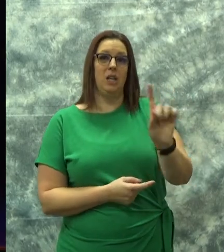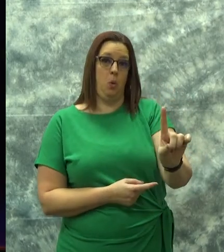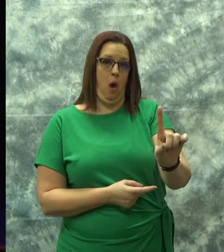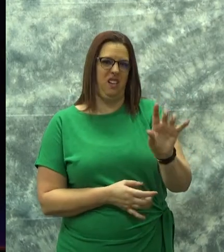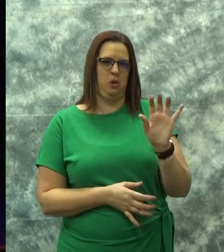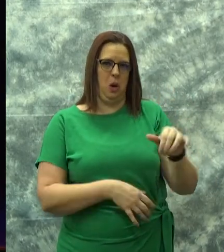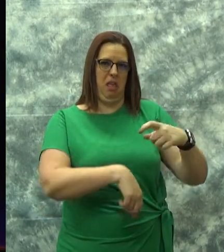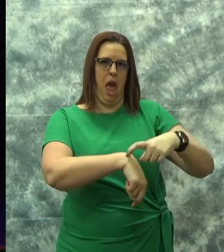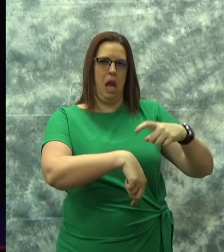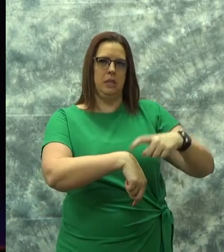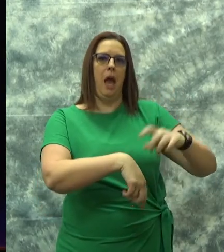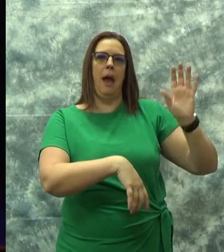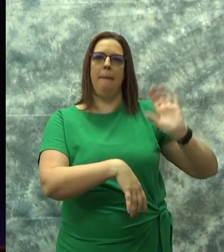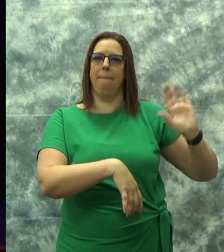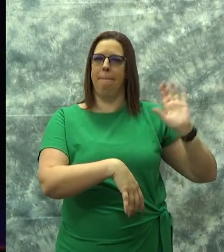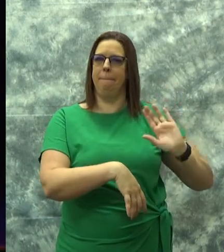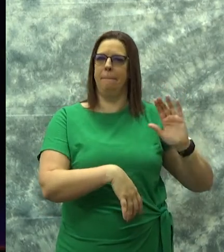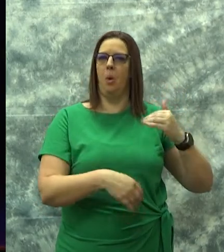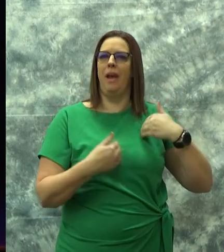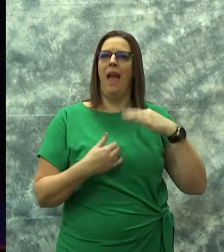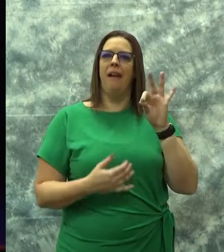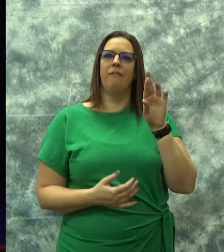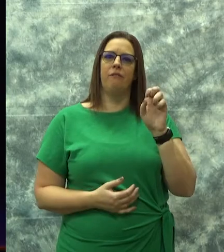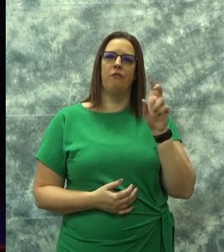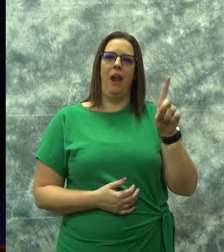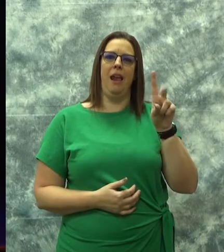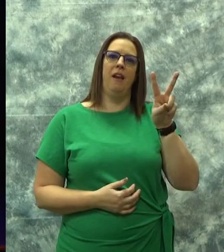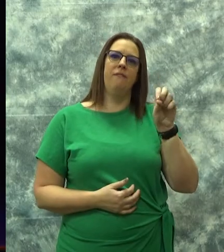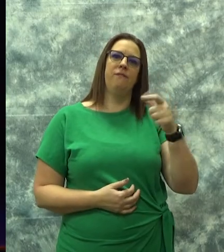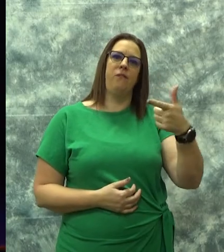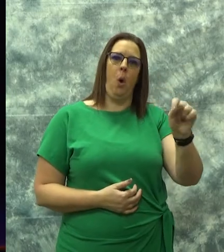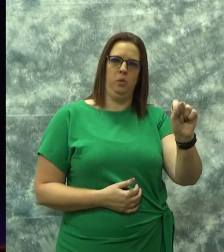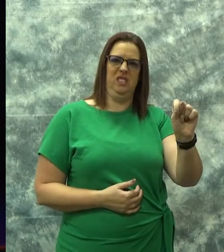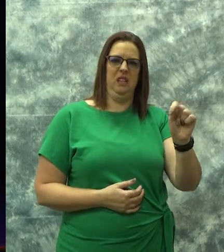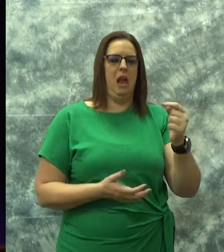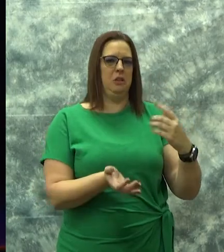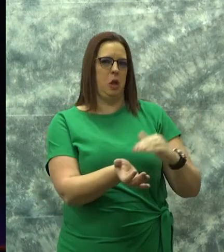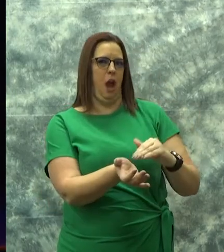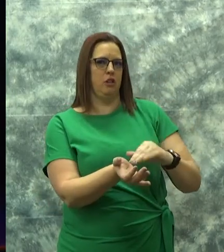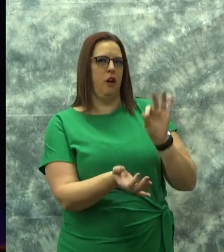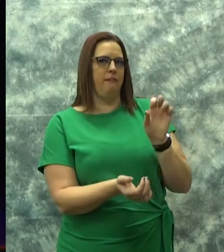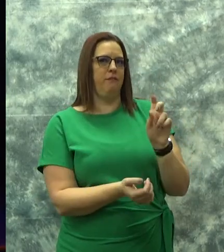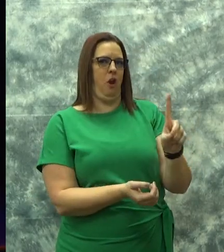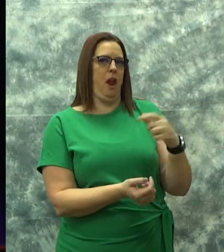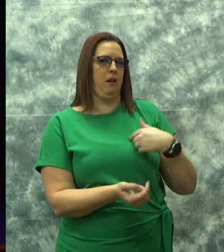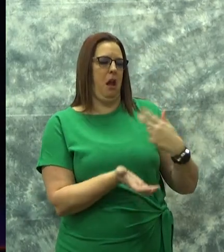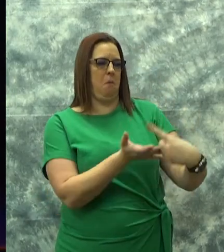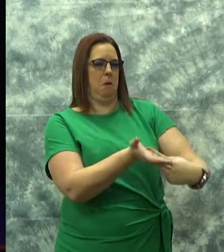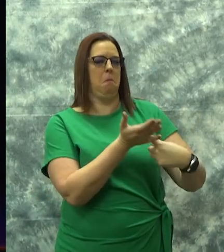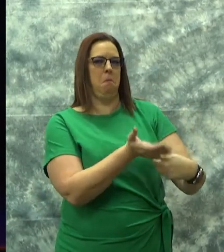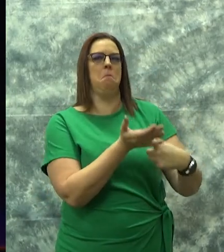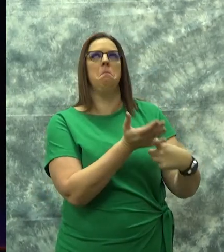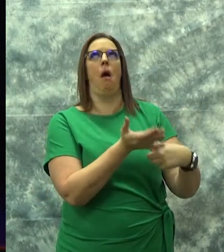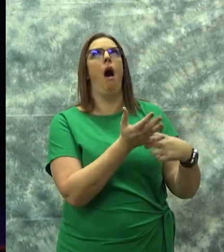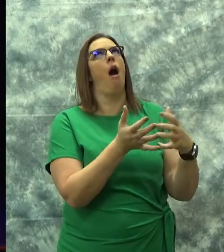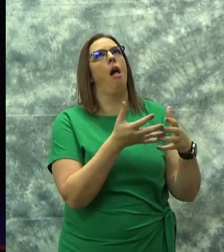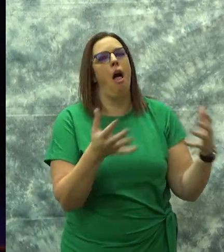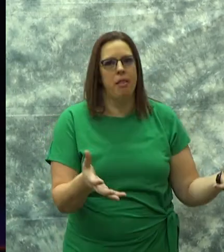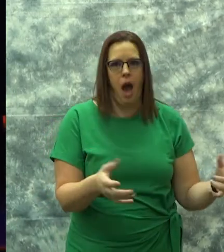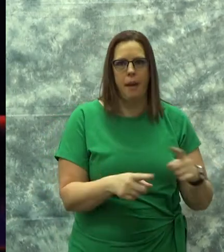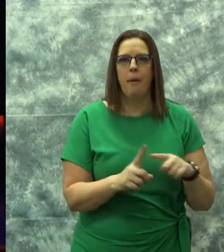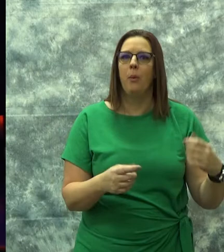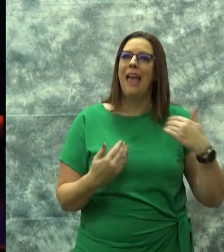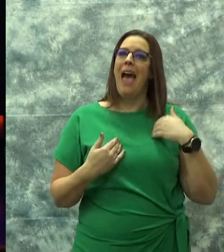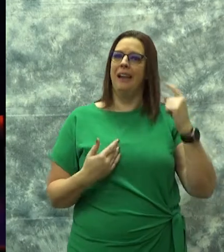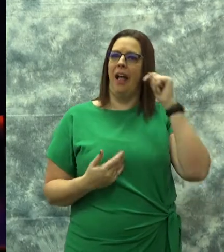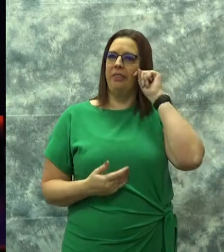the lead minister was the late, great Dr. Fred Vogt. And Dr. Fred and I used to talk a lot about a lot of different things, but he and I used